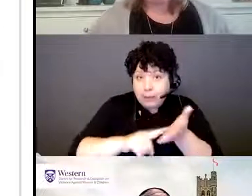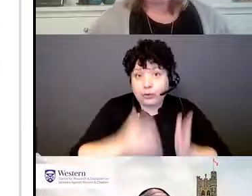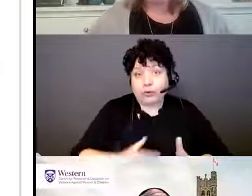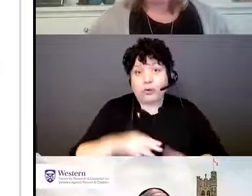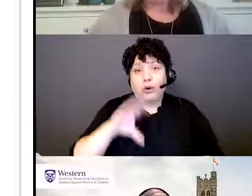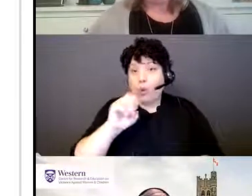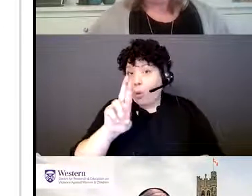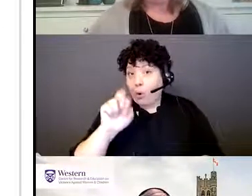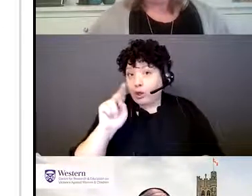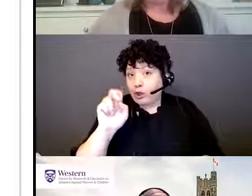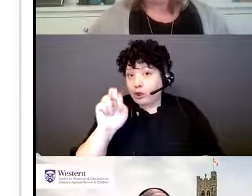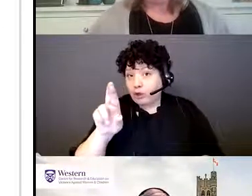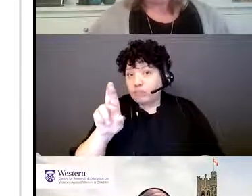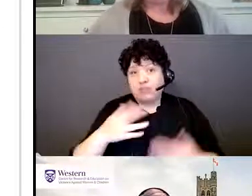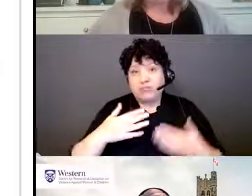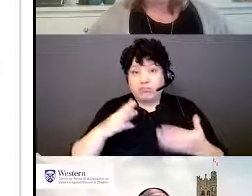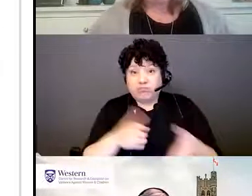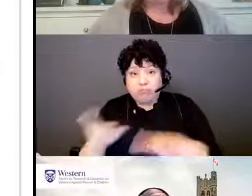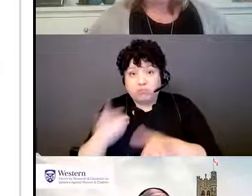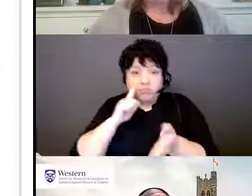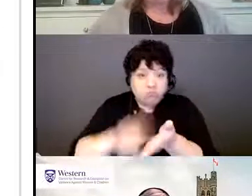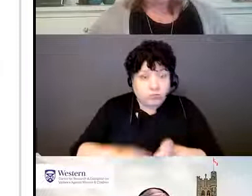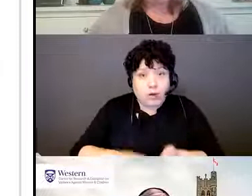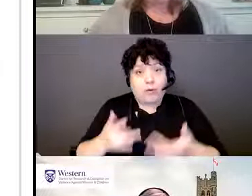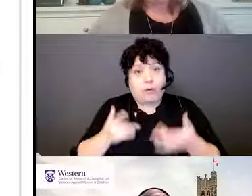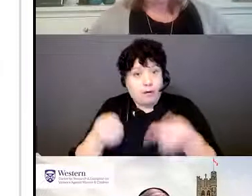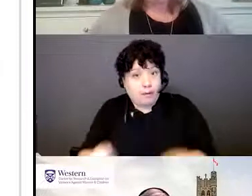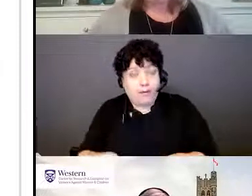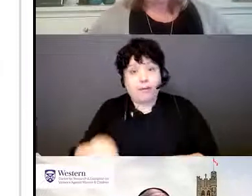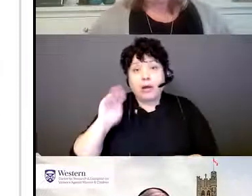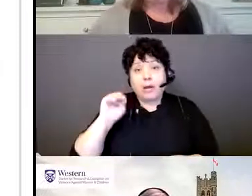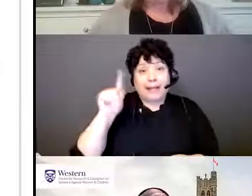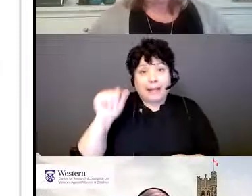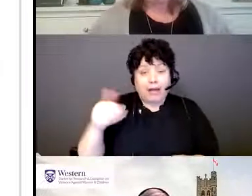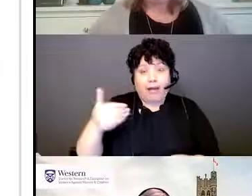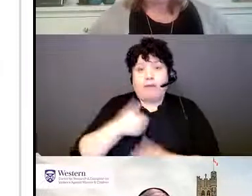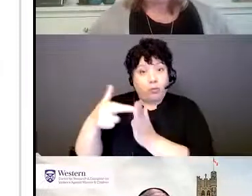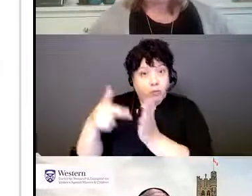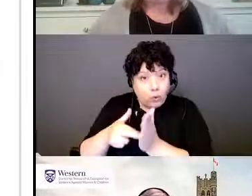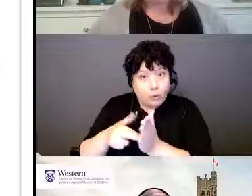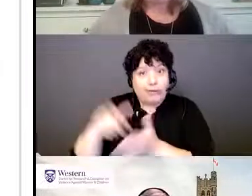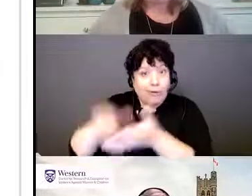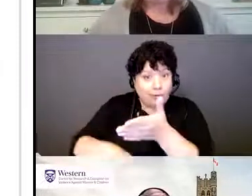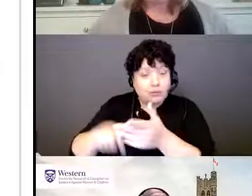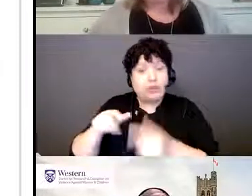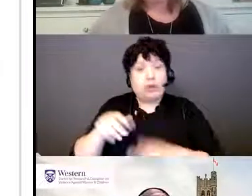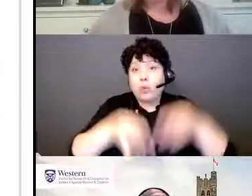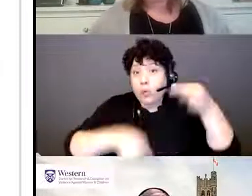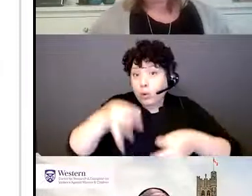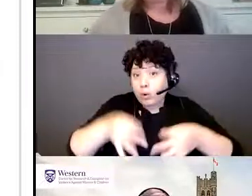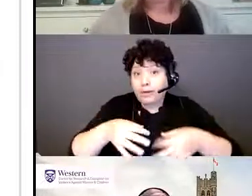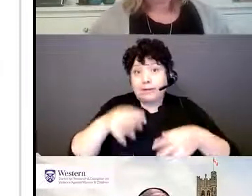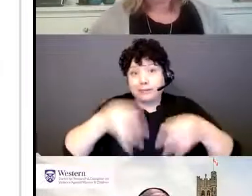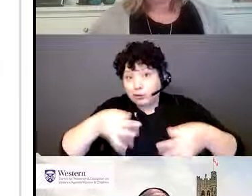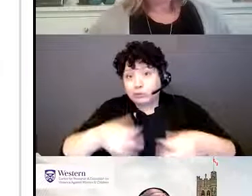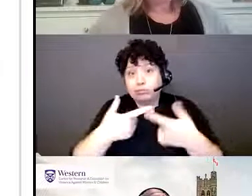country, as well as media reports and court decisions. And in tracking the number of domestic